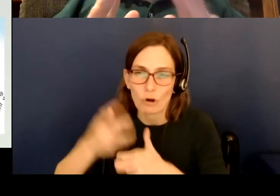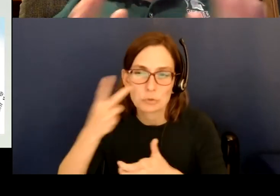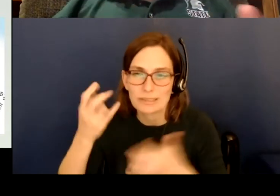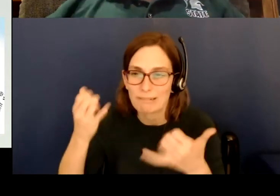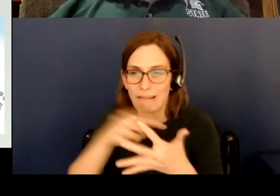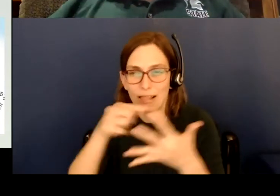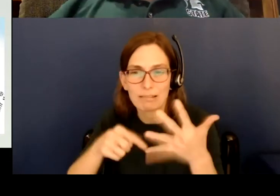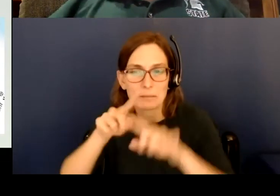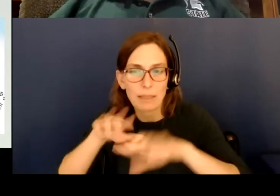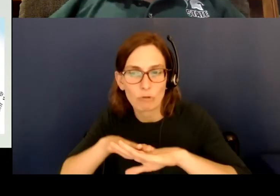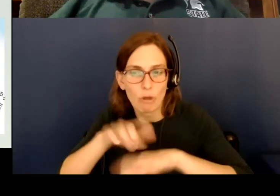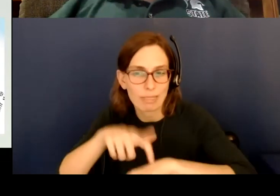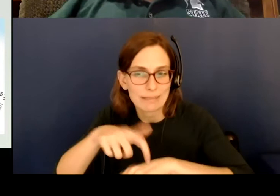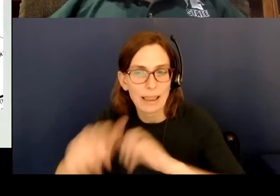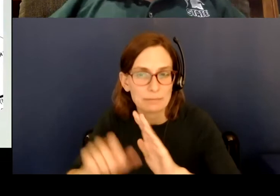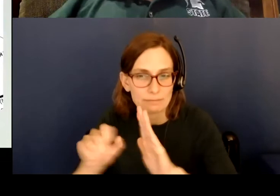landmarks and you'll never get lost in the sky.